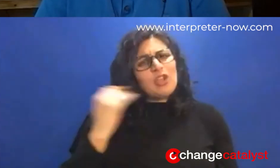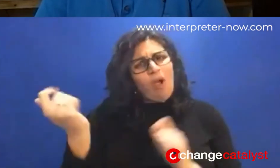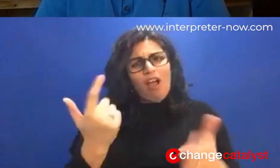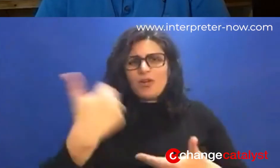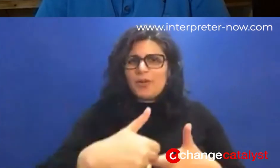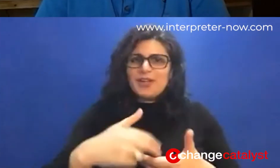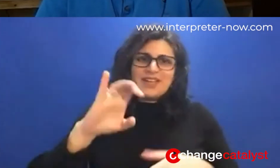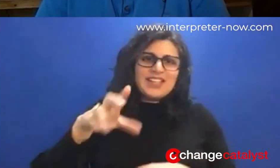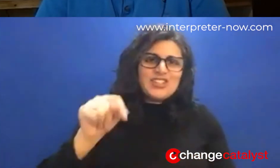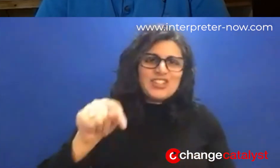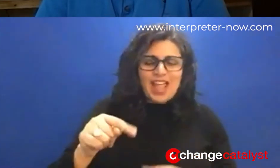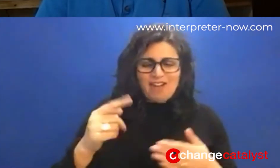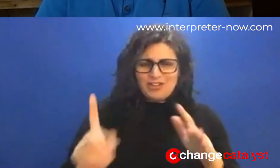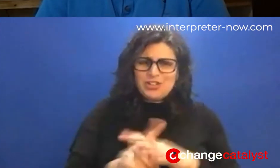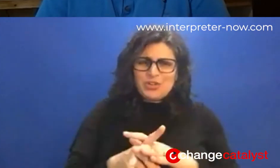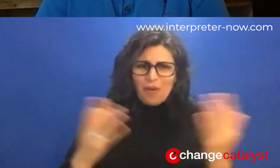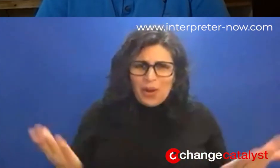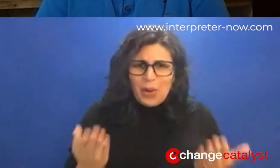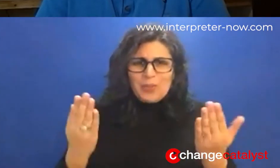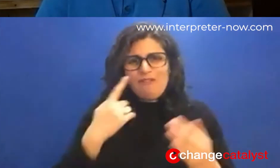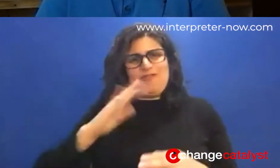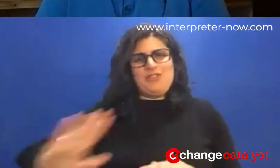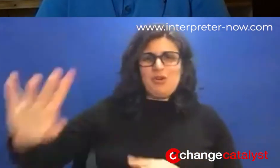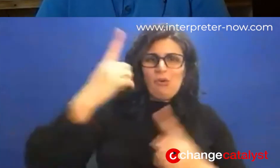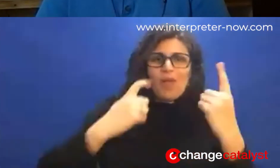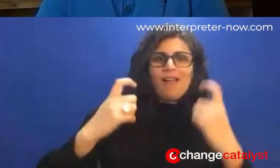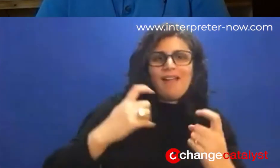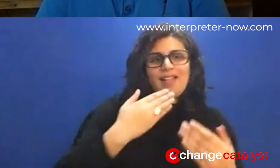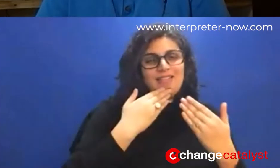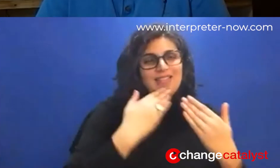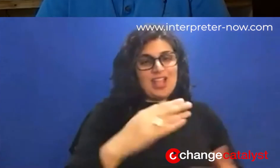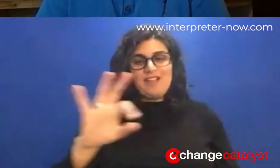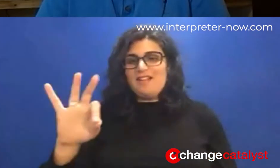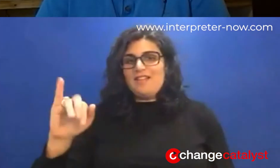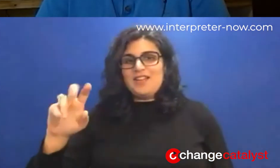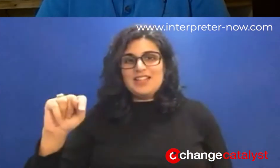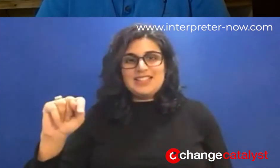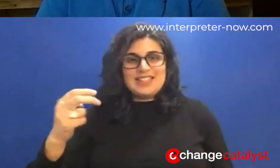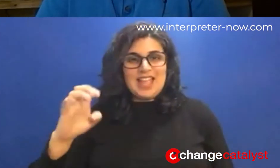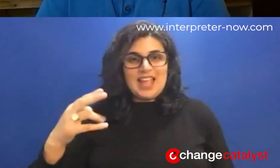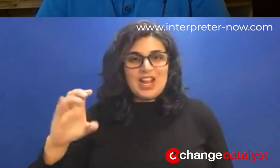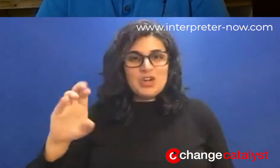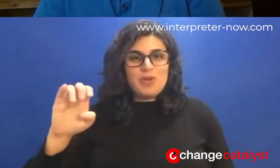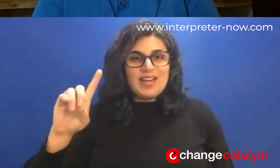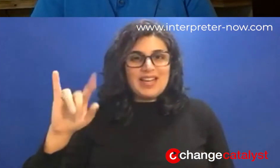for being here, for your questions. Thank you again to First Tech Federal Credit Union for your sponsorship.